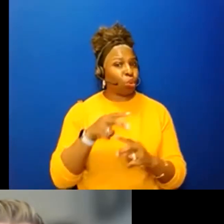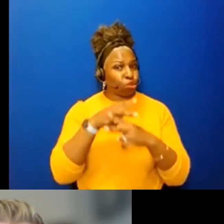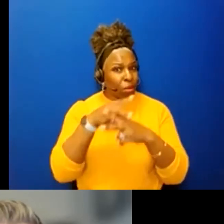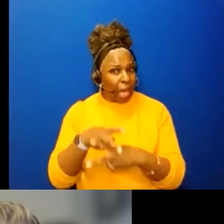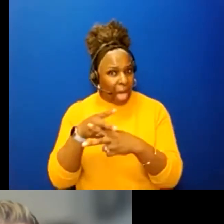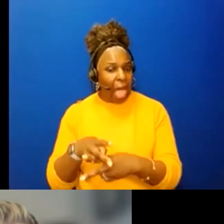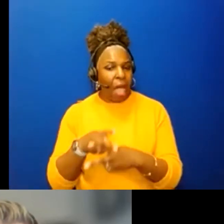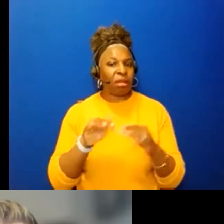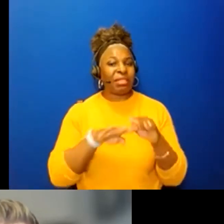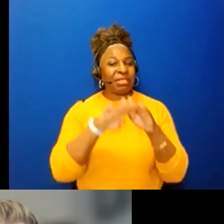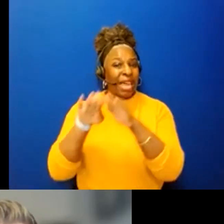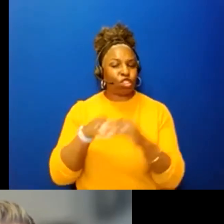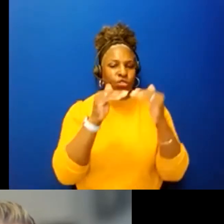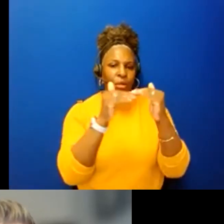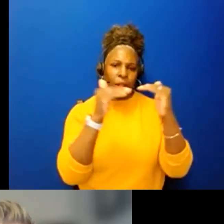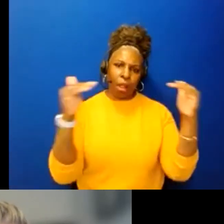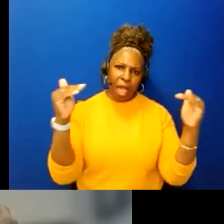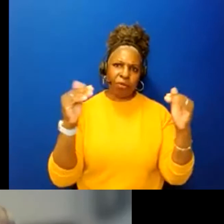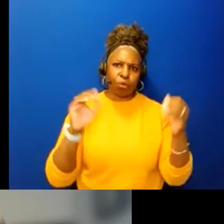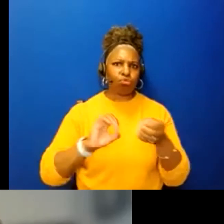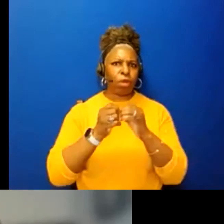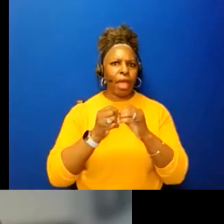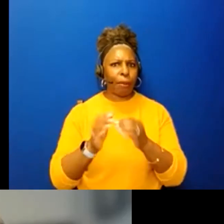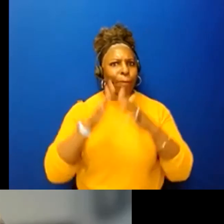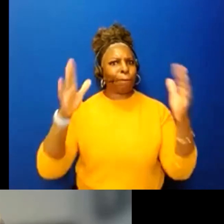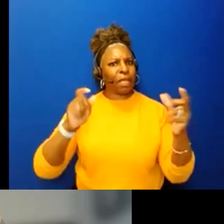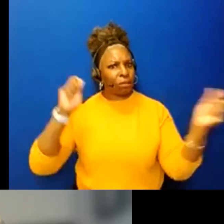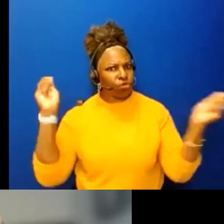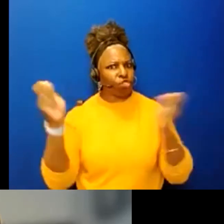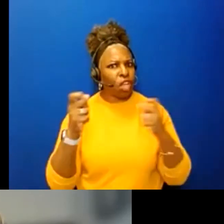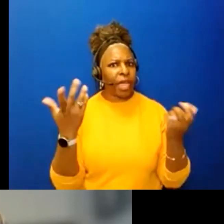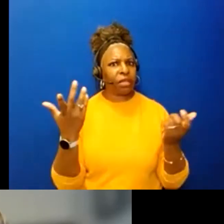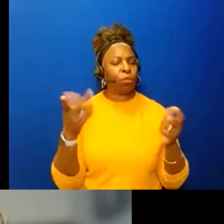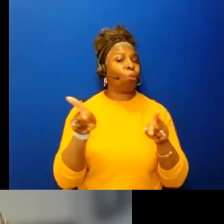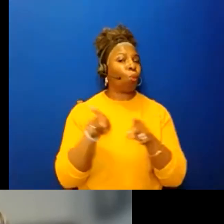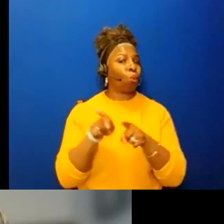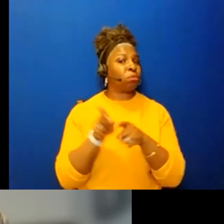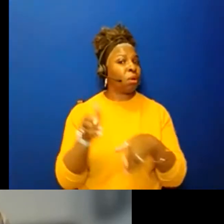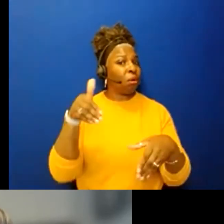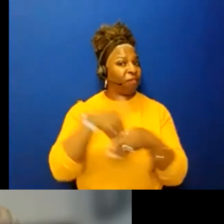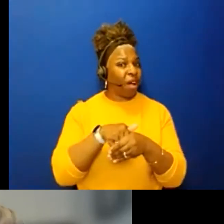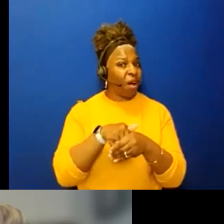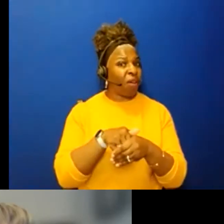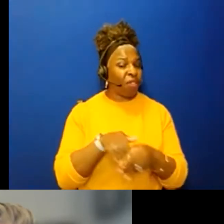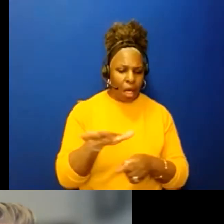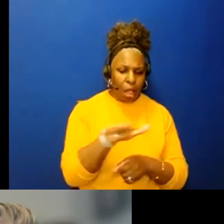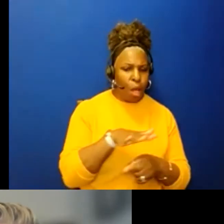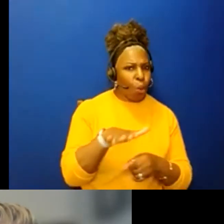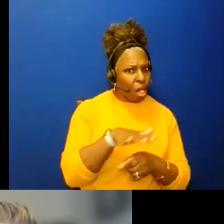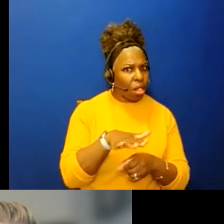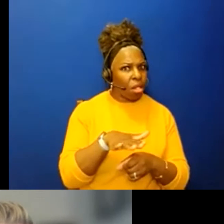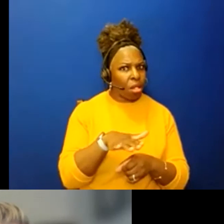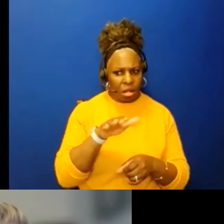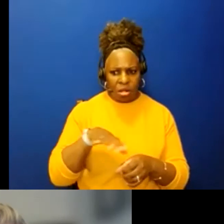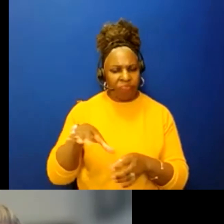national scale to make those bigger changes, but also really working in those more local settings as well. So because disabled people are twice